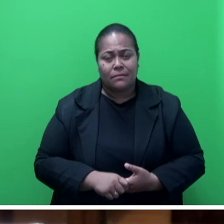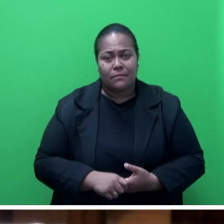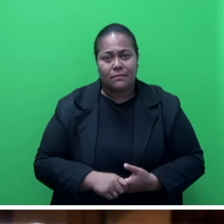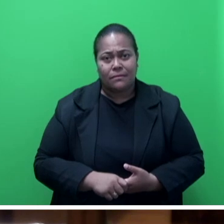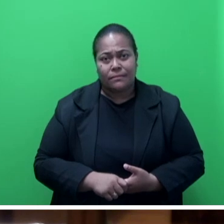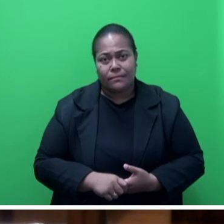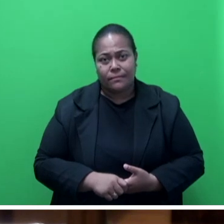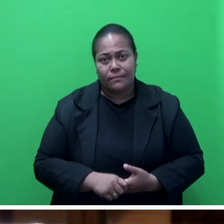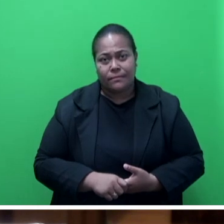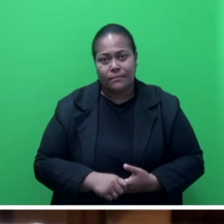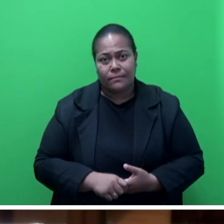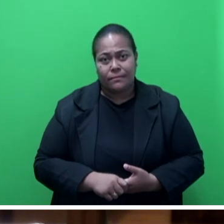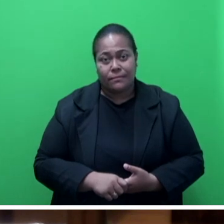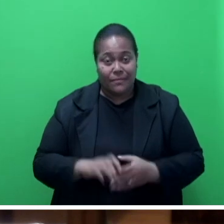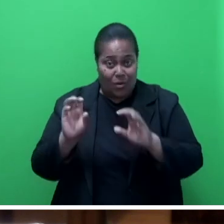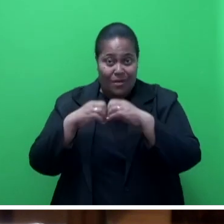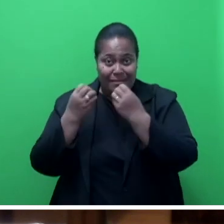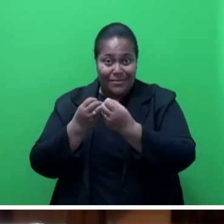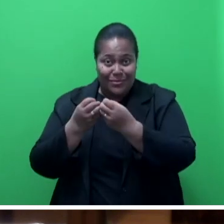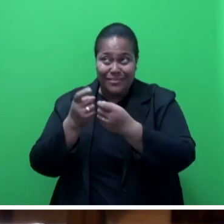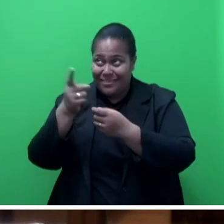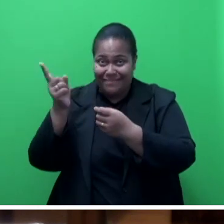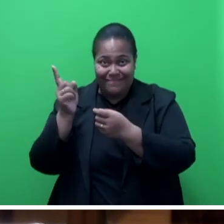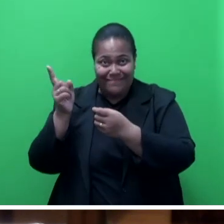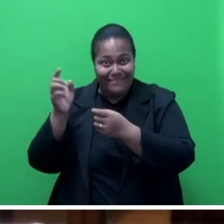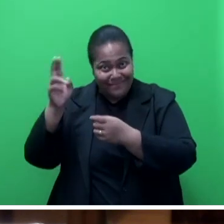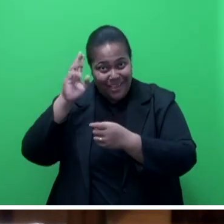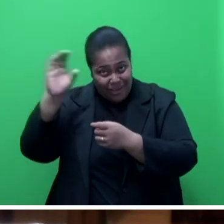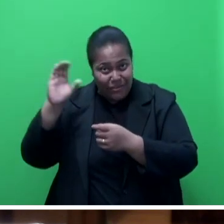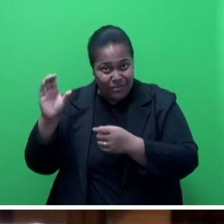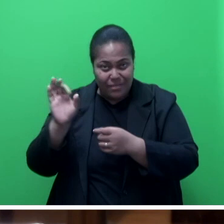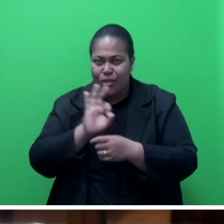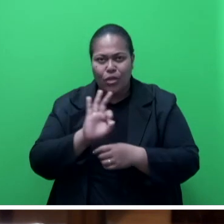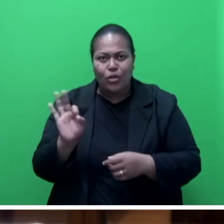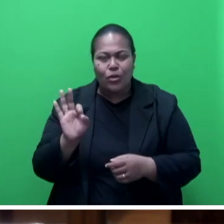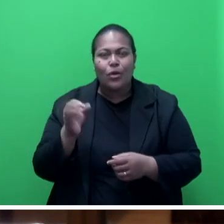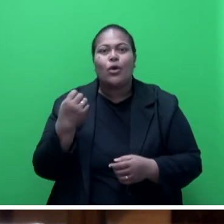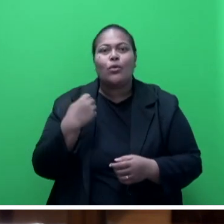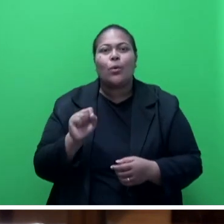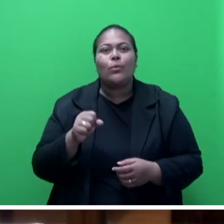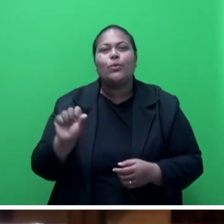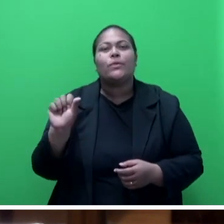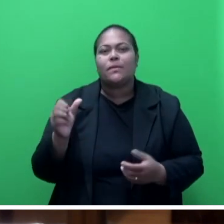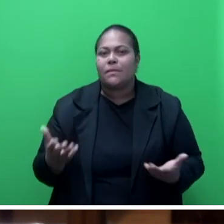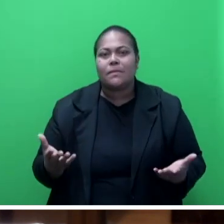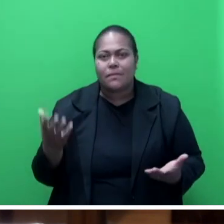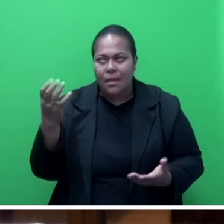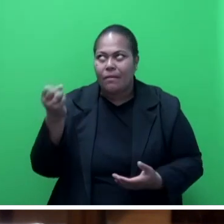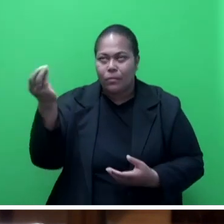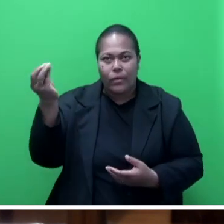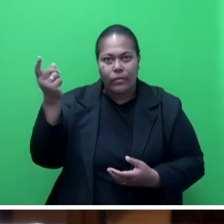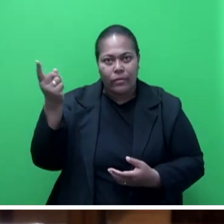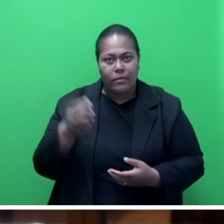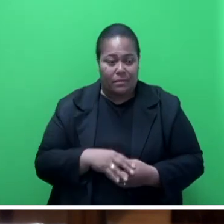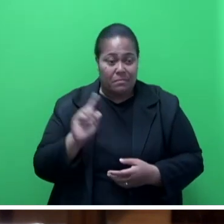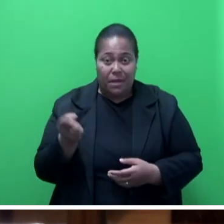these nations and organizations, Mr. Speaker, are not useless. But Honorable Nowaikula is.